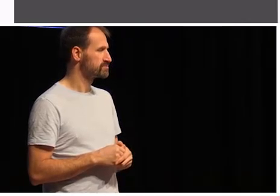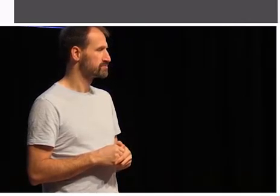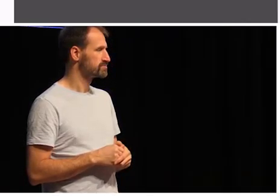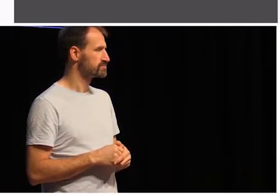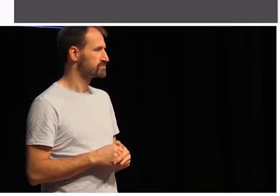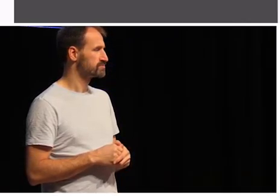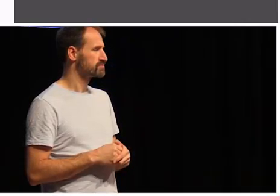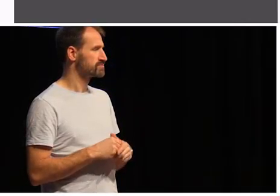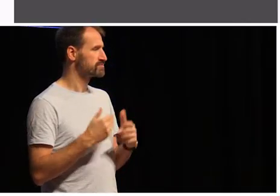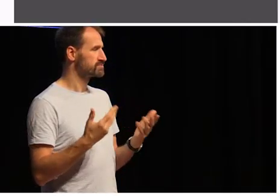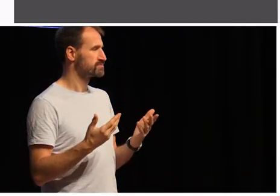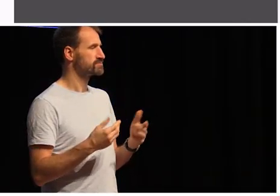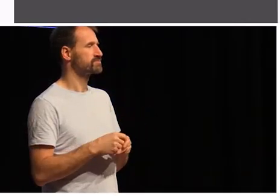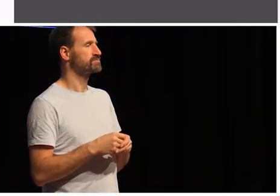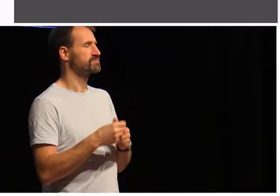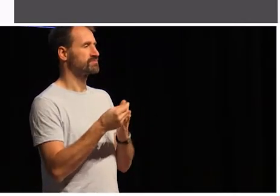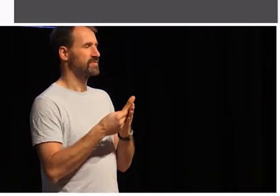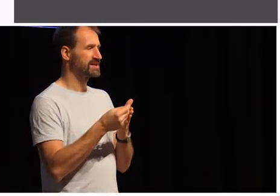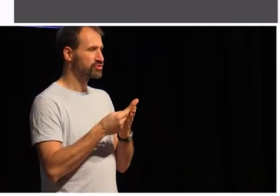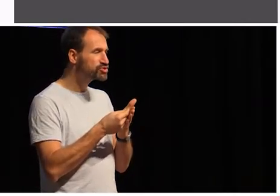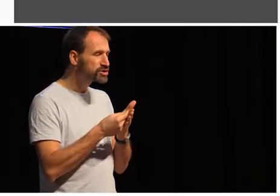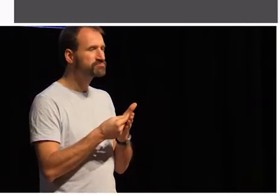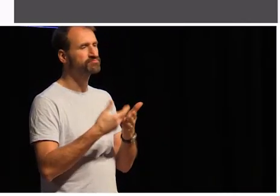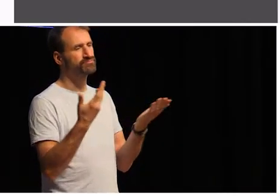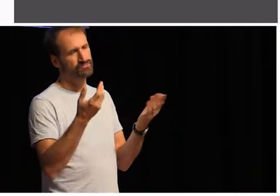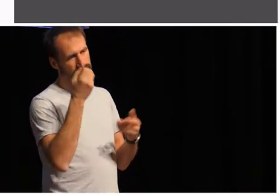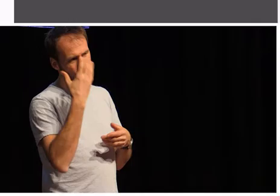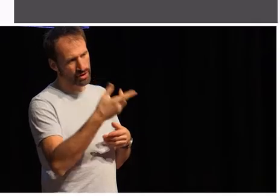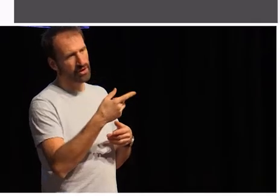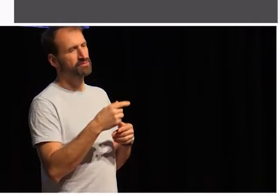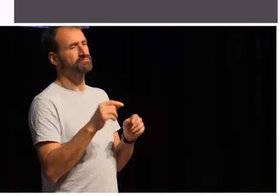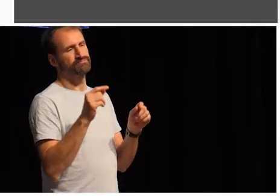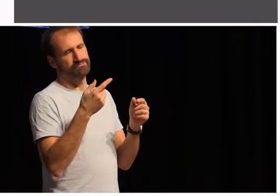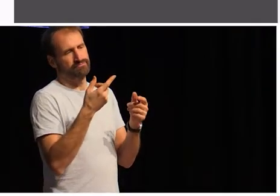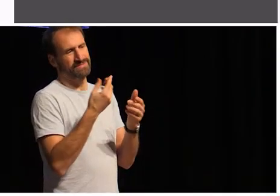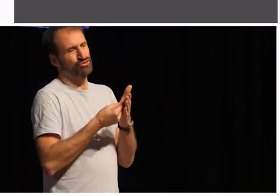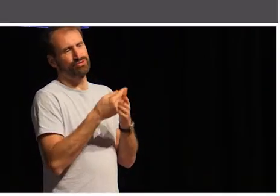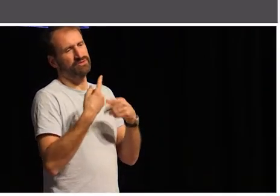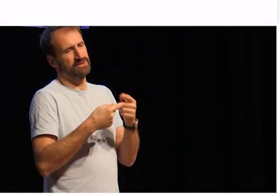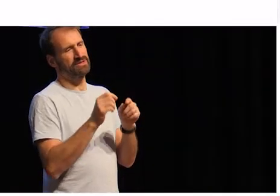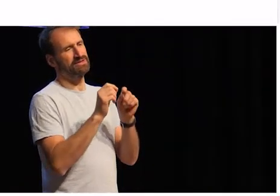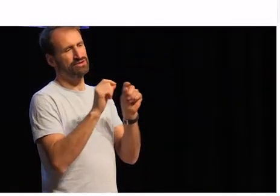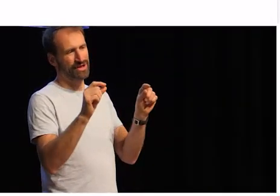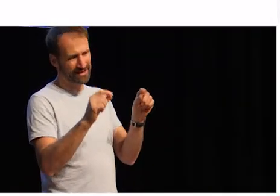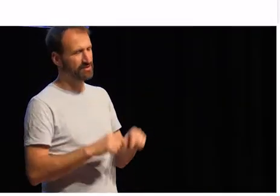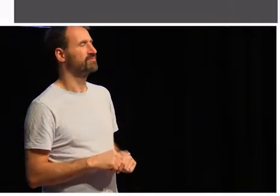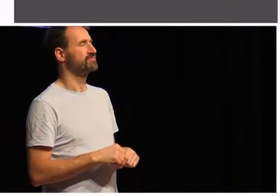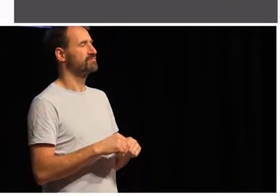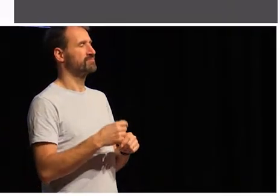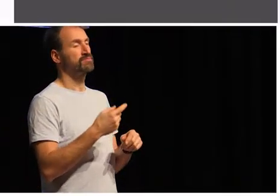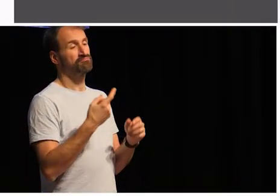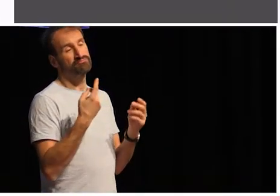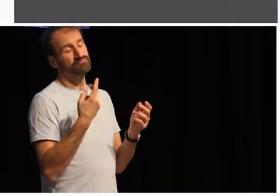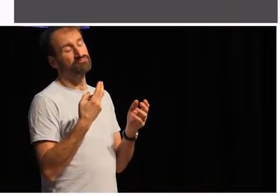typo of course description and this is of course a swing a required field and